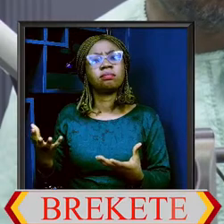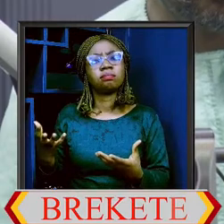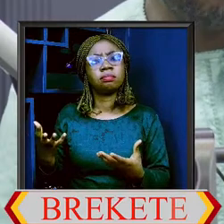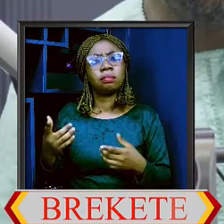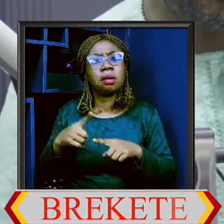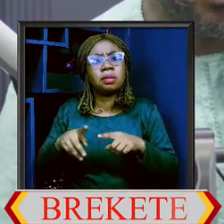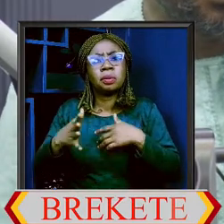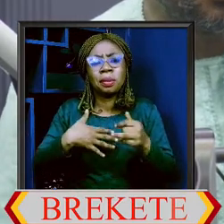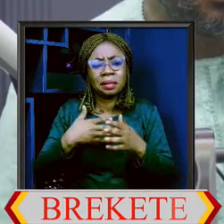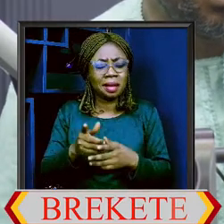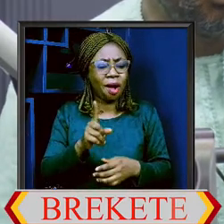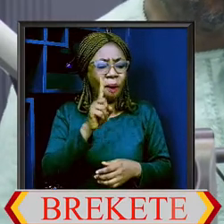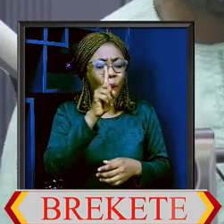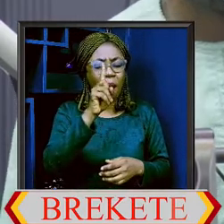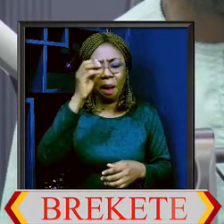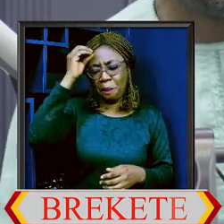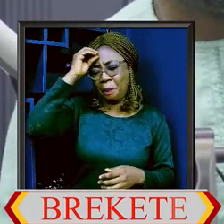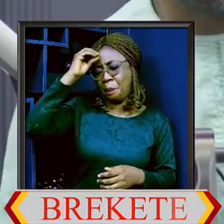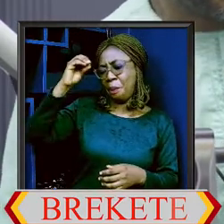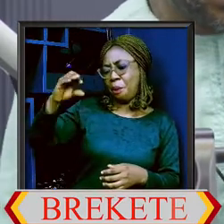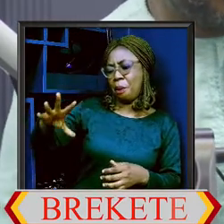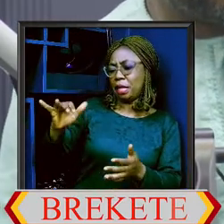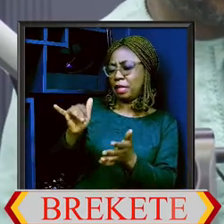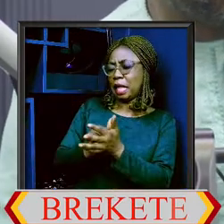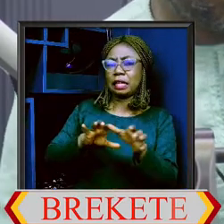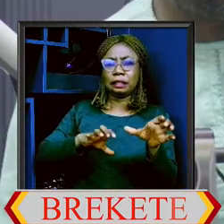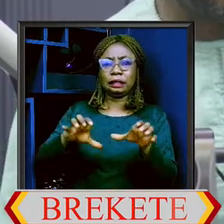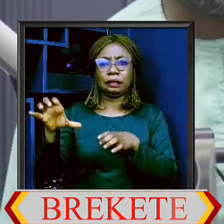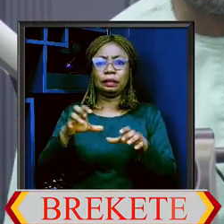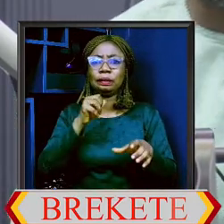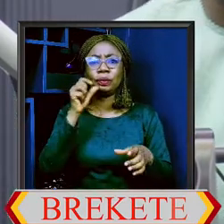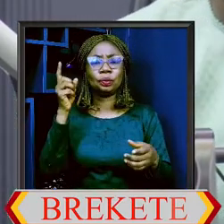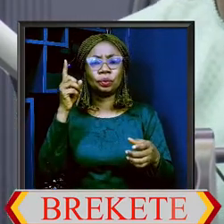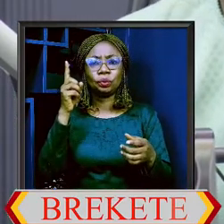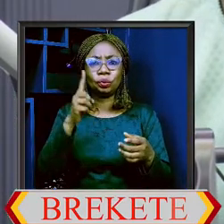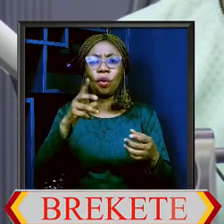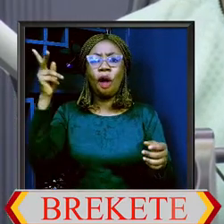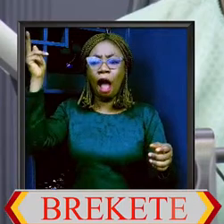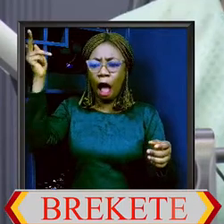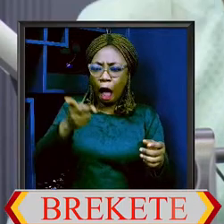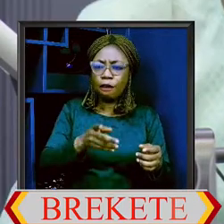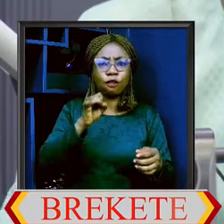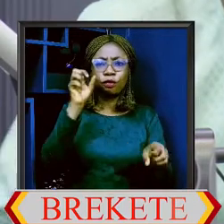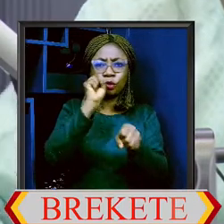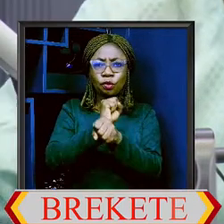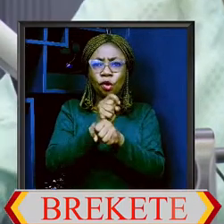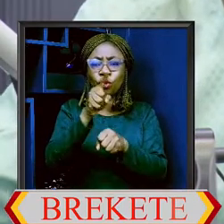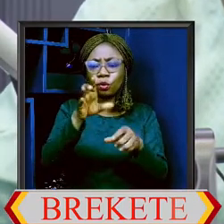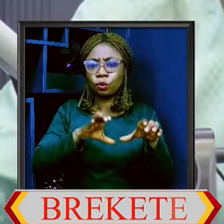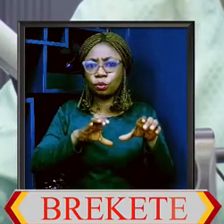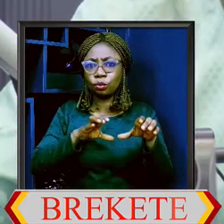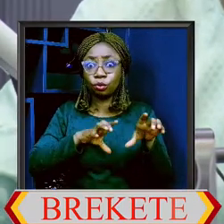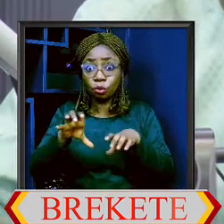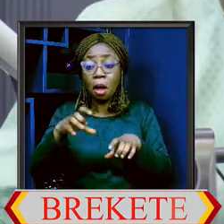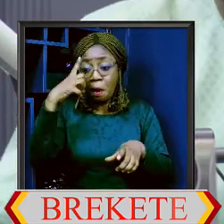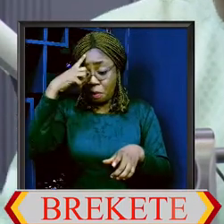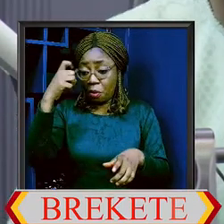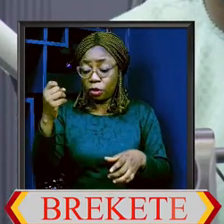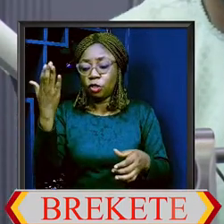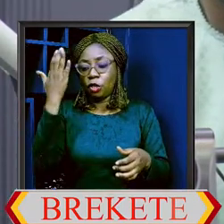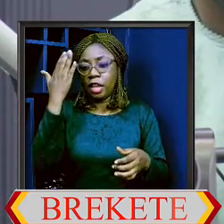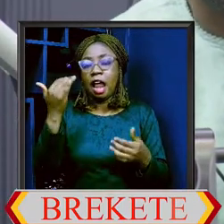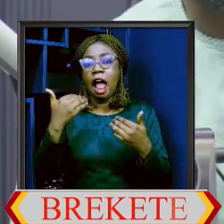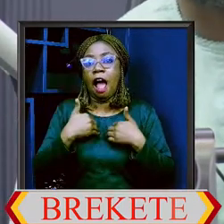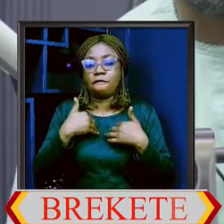yet one boy do even half the work you they do just because he be he